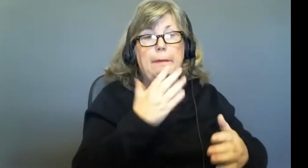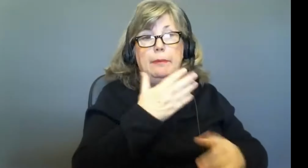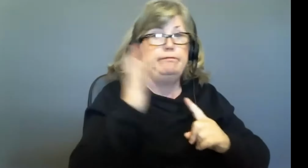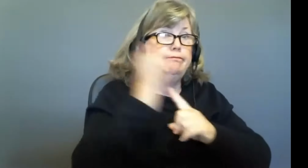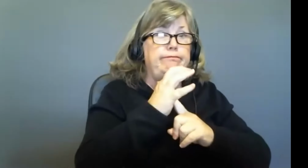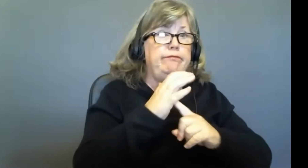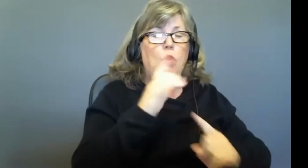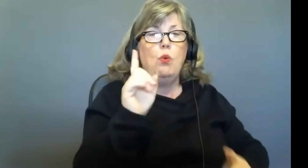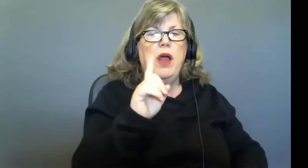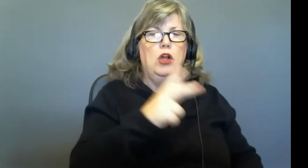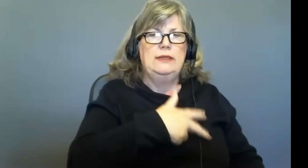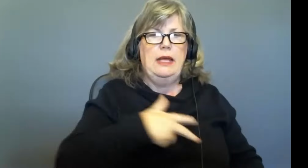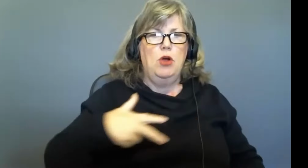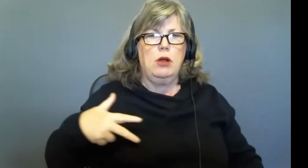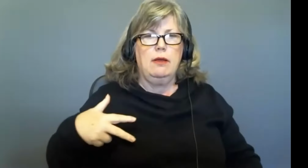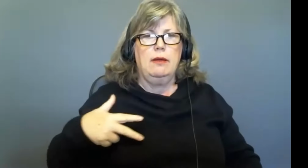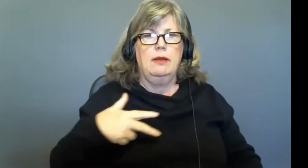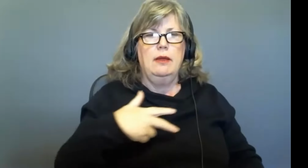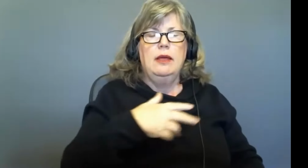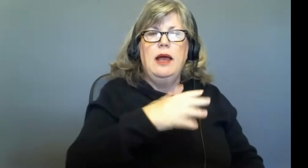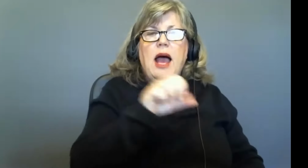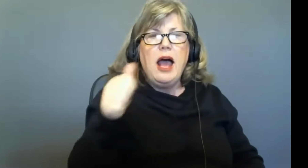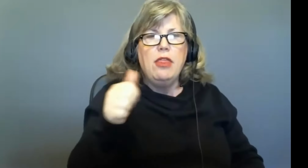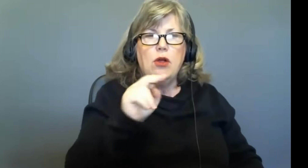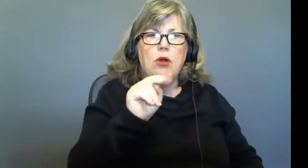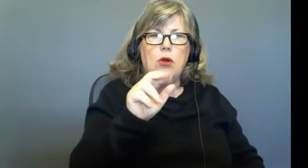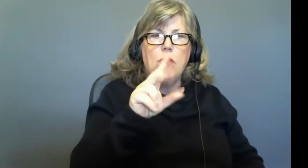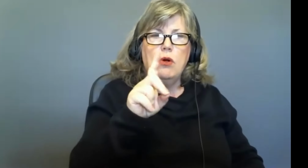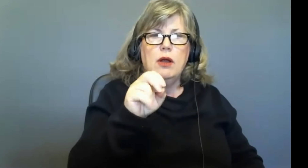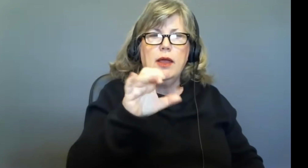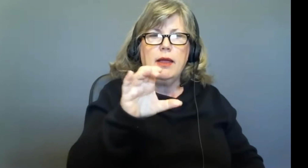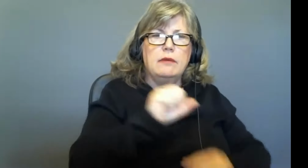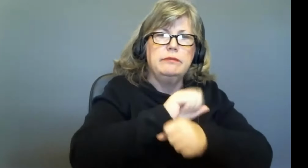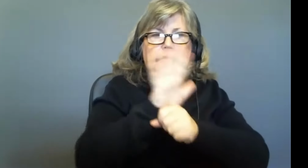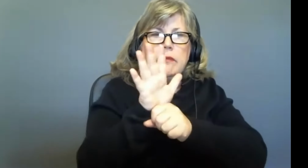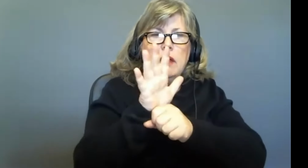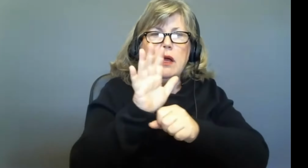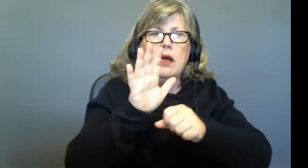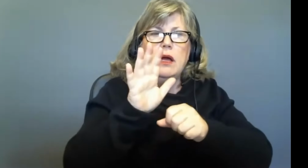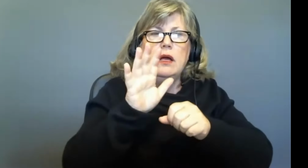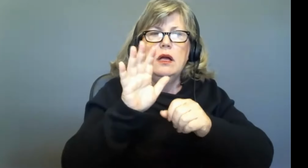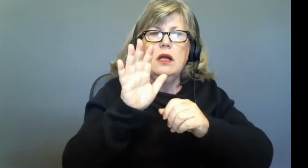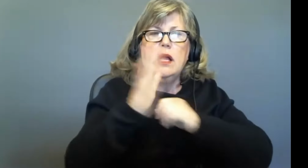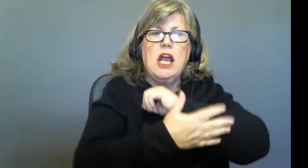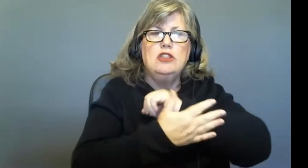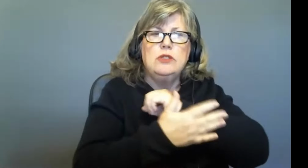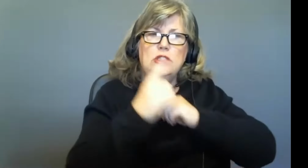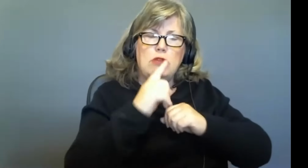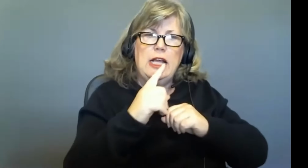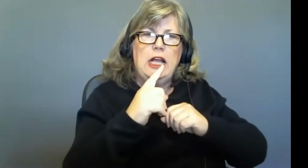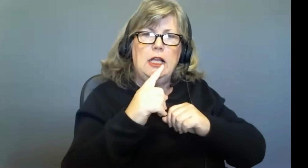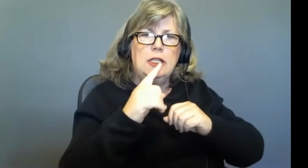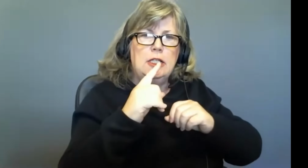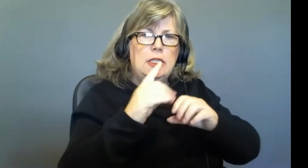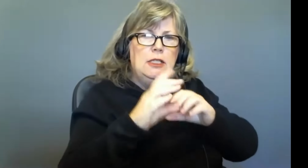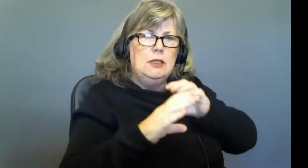but the other Nordic countries have got great examples of really uploading their home support